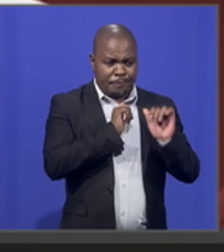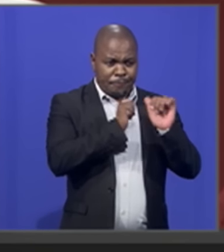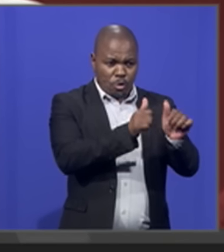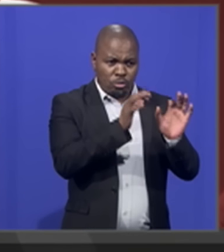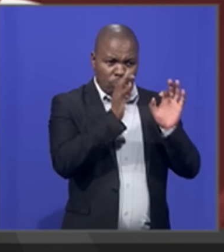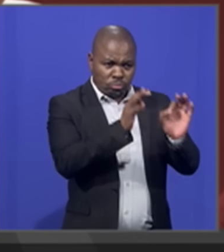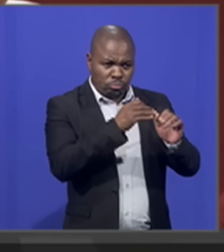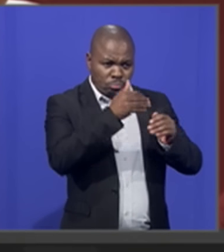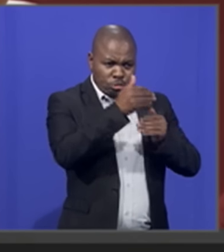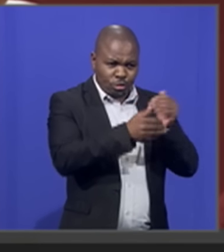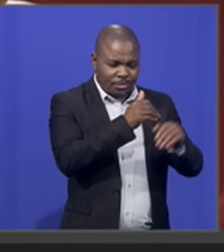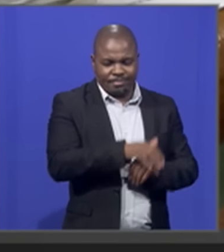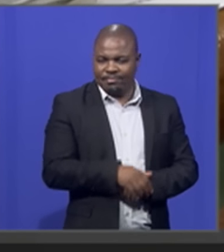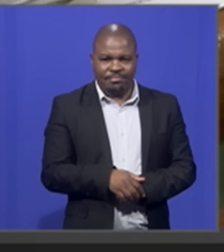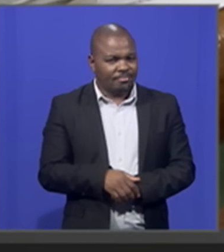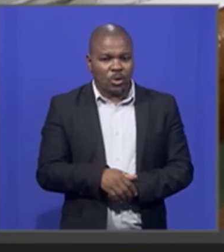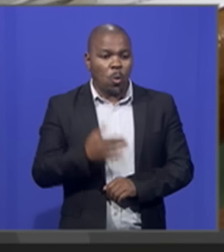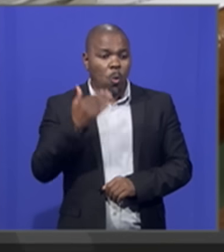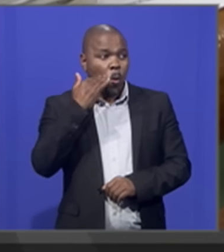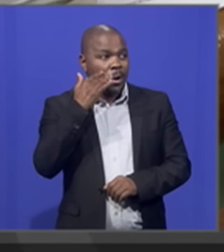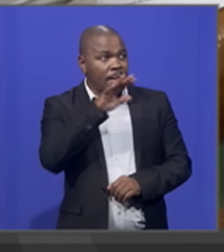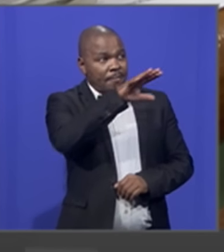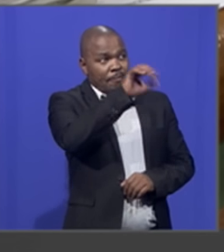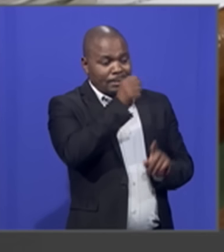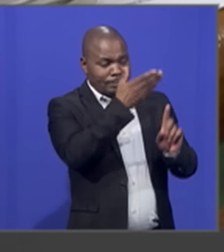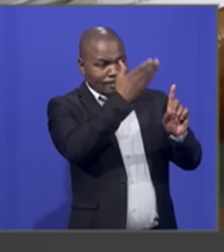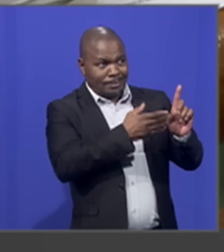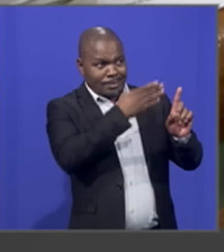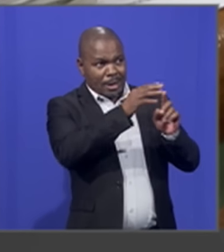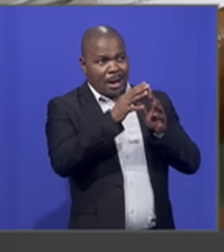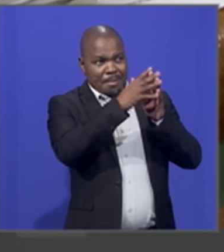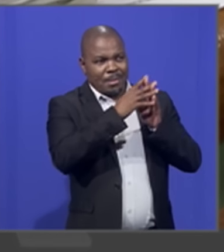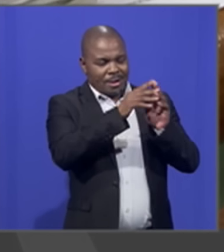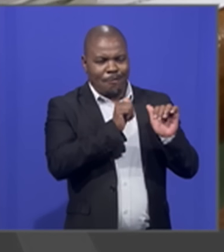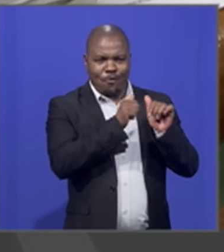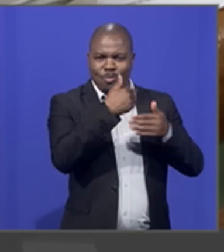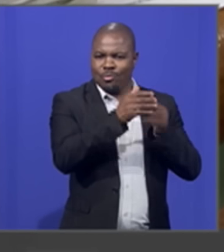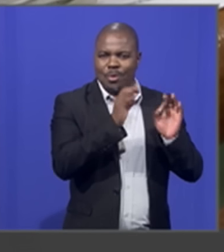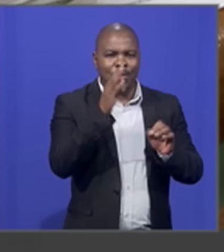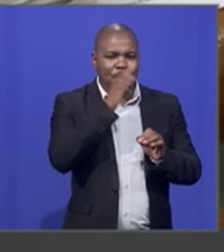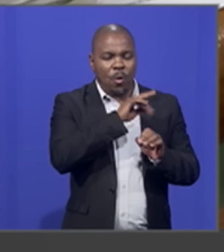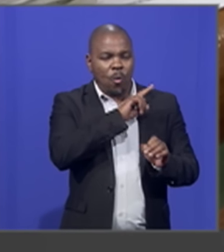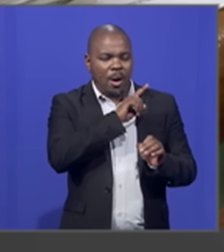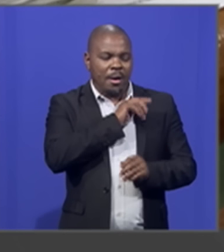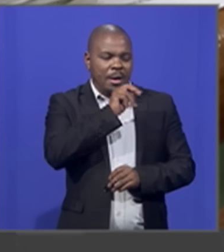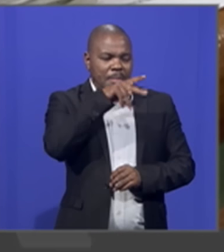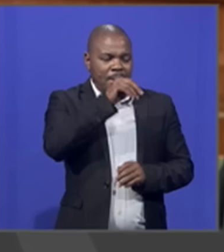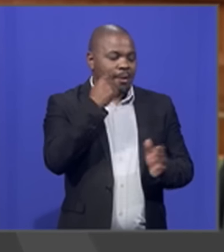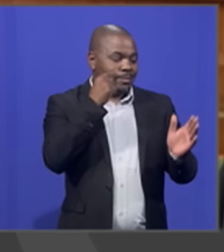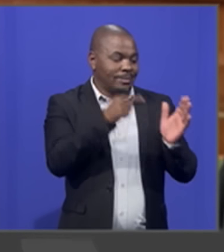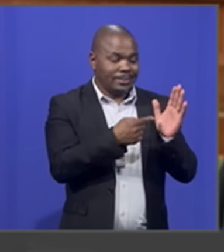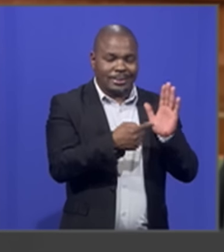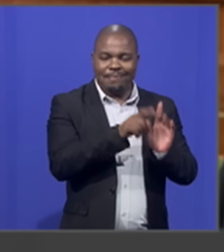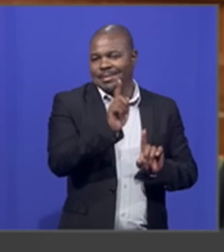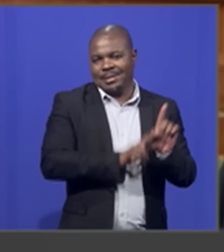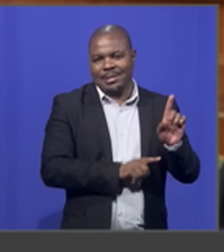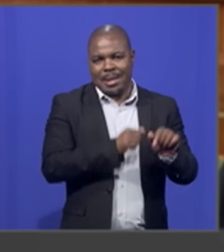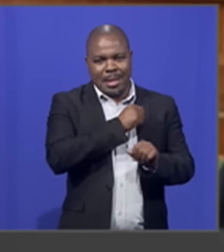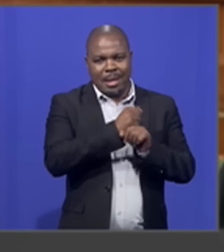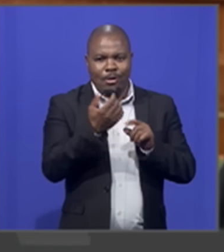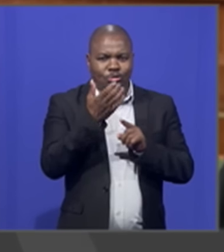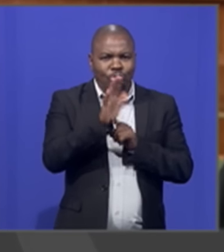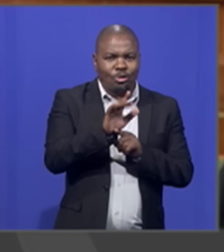e nepahetseng ha bone bo molata naheng ya America. O re bopaki ba botjhutjhisi bo hlolehile ho bontsha hore o na